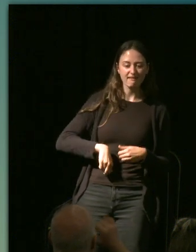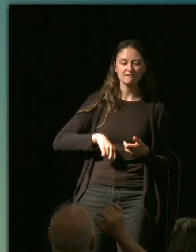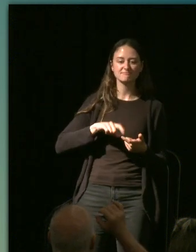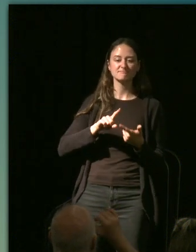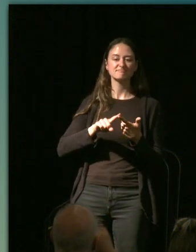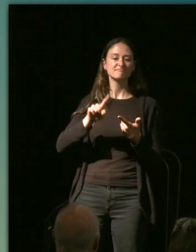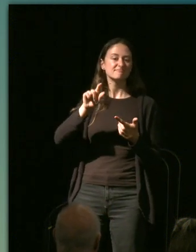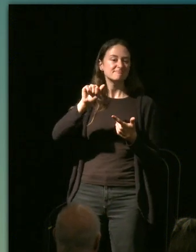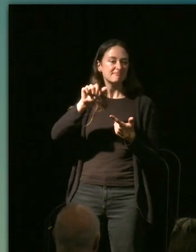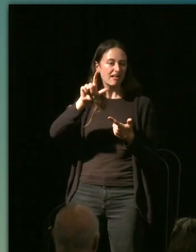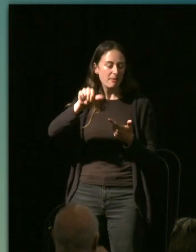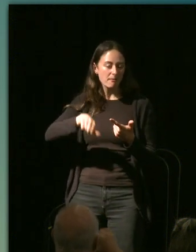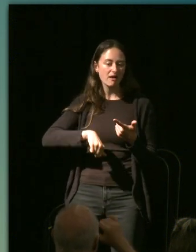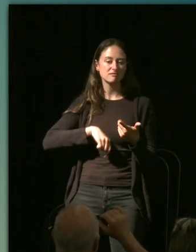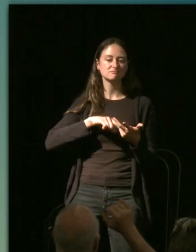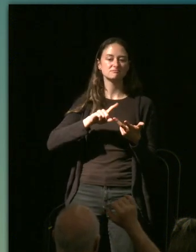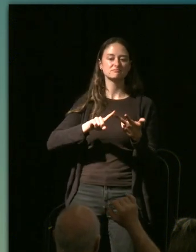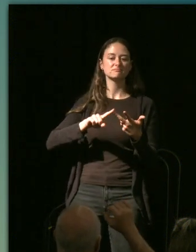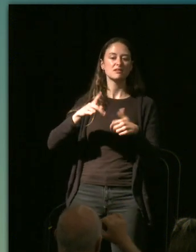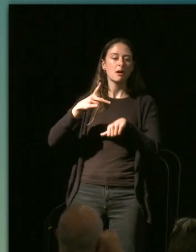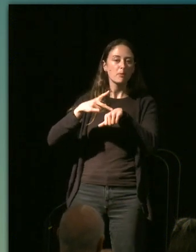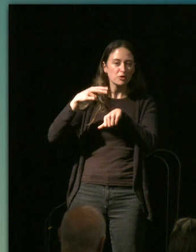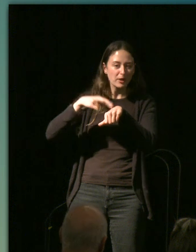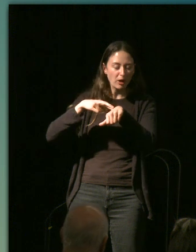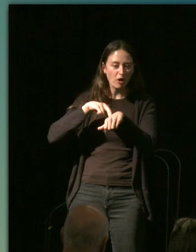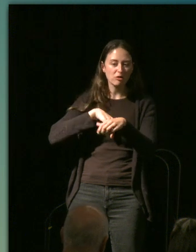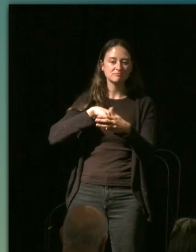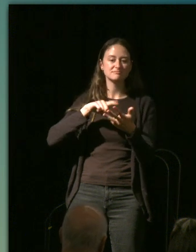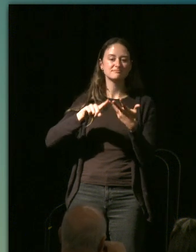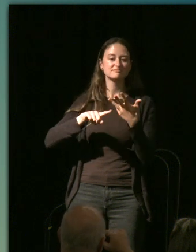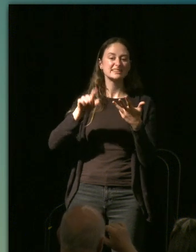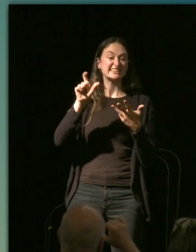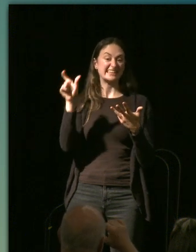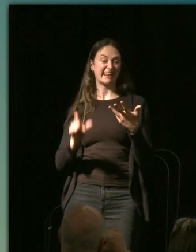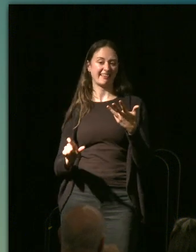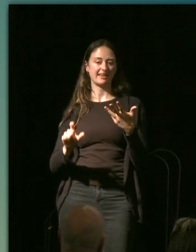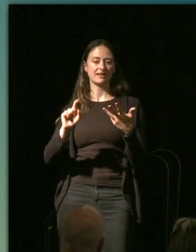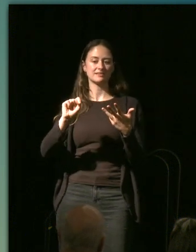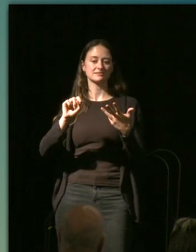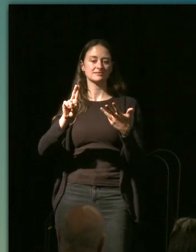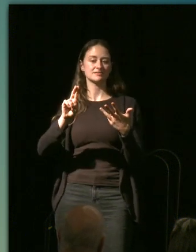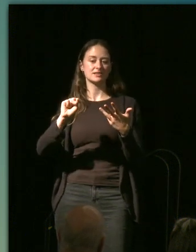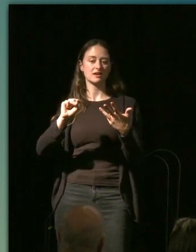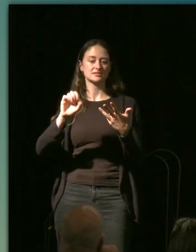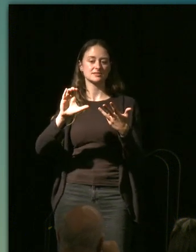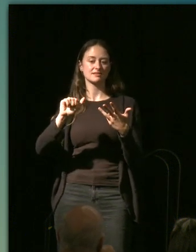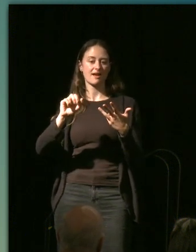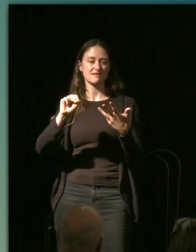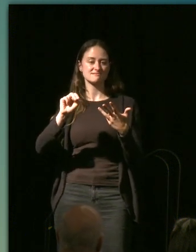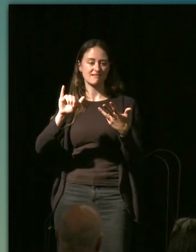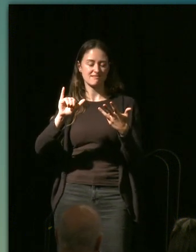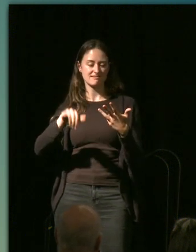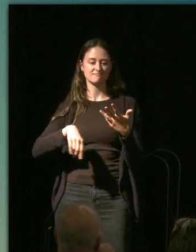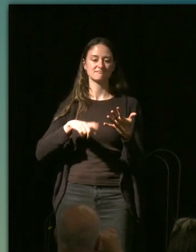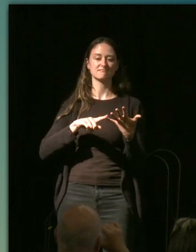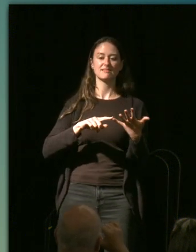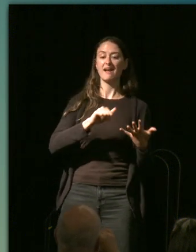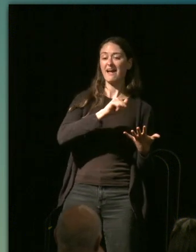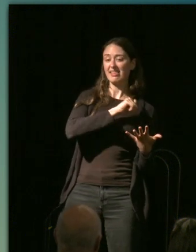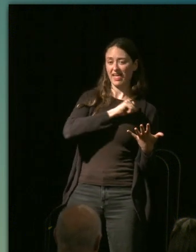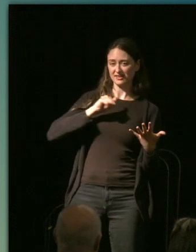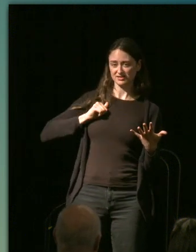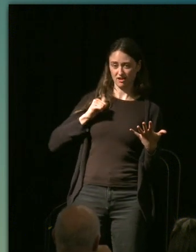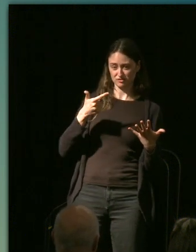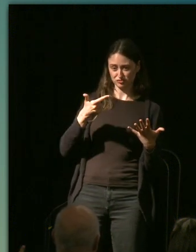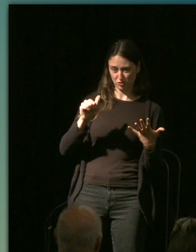Tuscany, Italy, and Atlanta, and most recently in Lafayette in September of 2023.